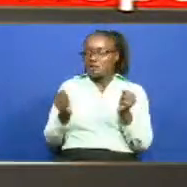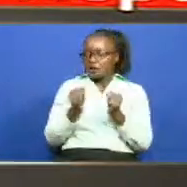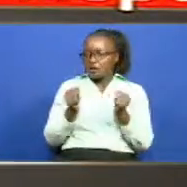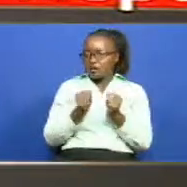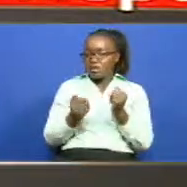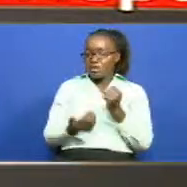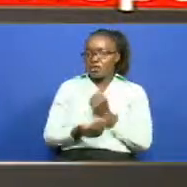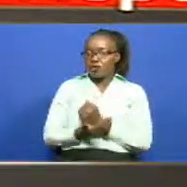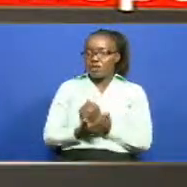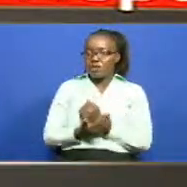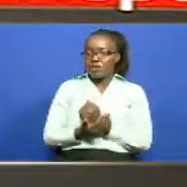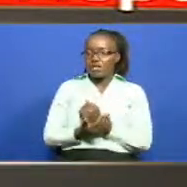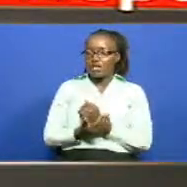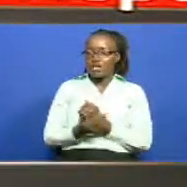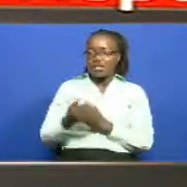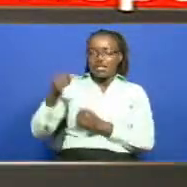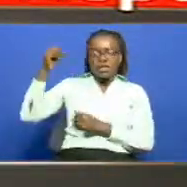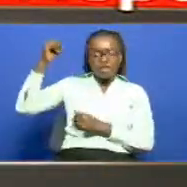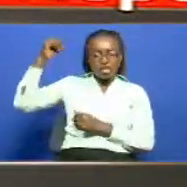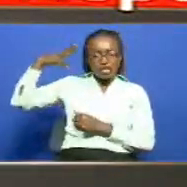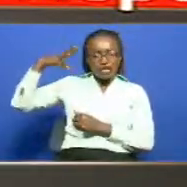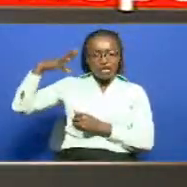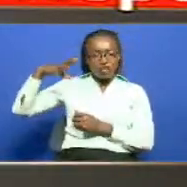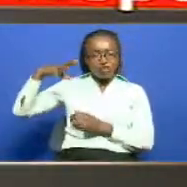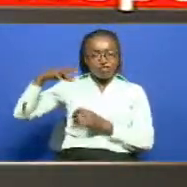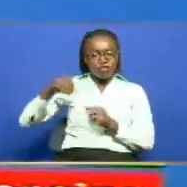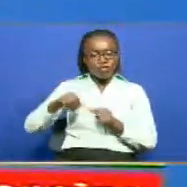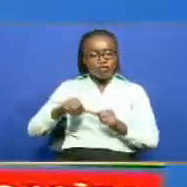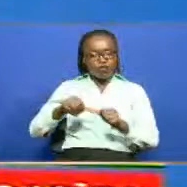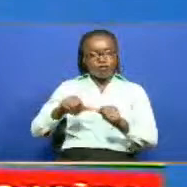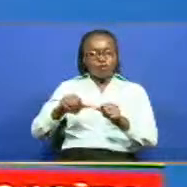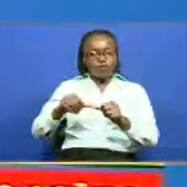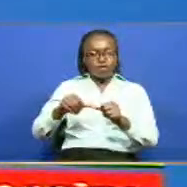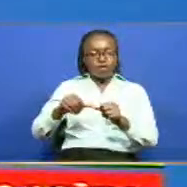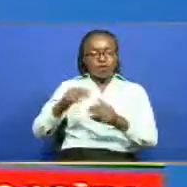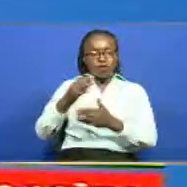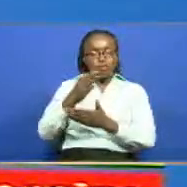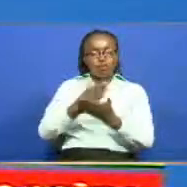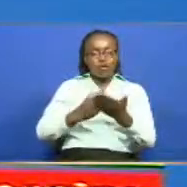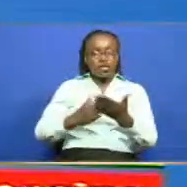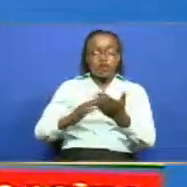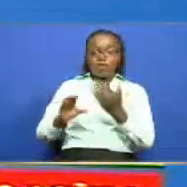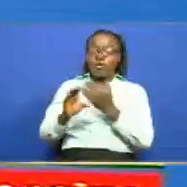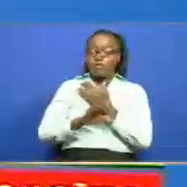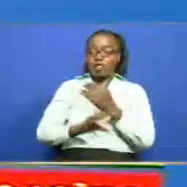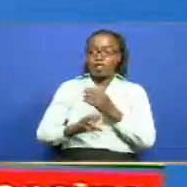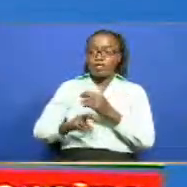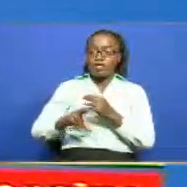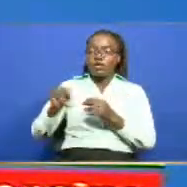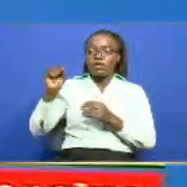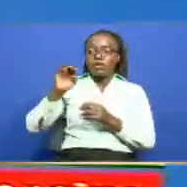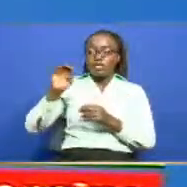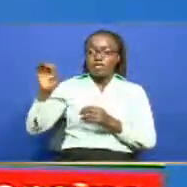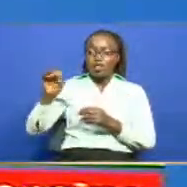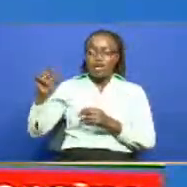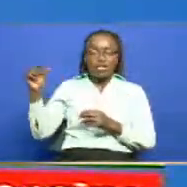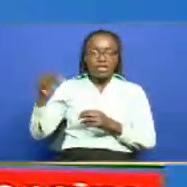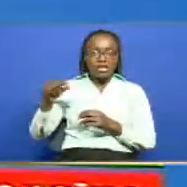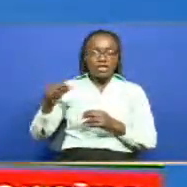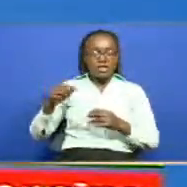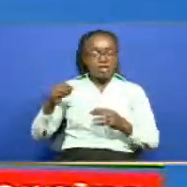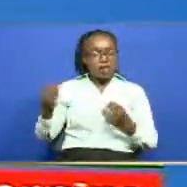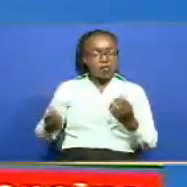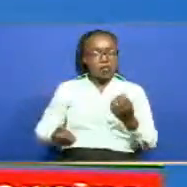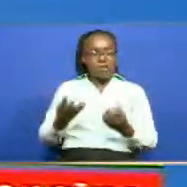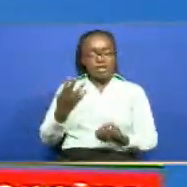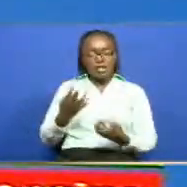looking in our country. Sunny intervals dominate most parts of the country, from the northeastern region, Garissa, Mandera and Isiolo, all the way to the